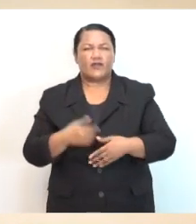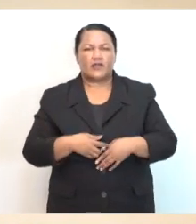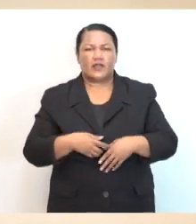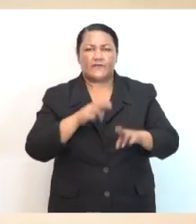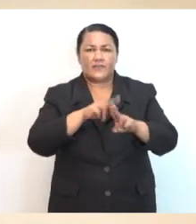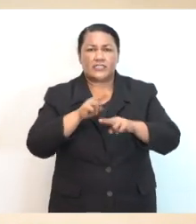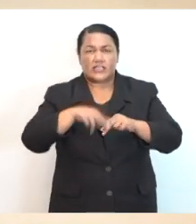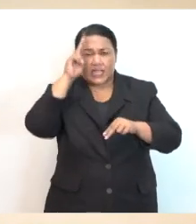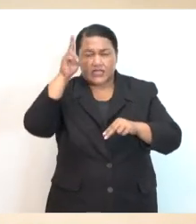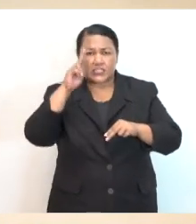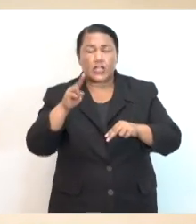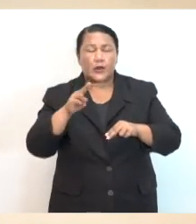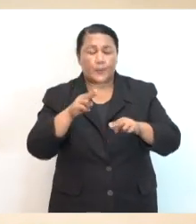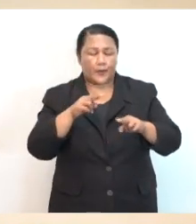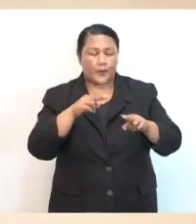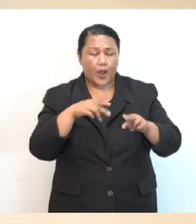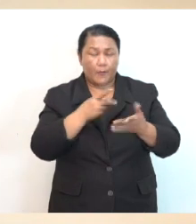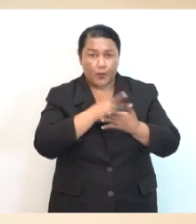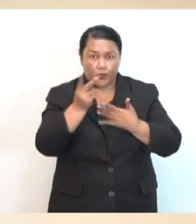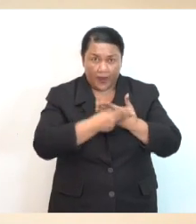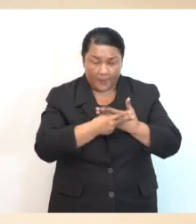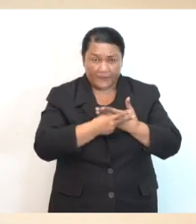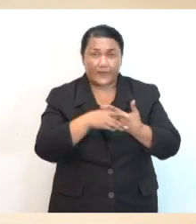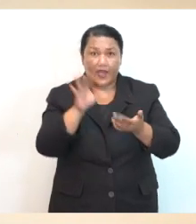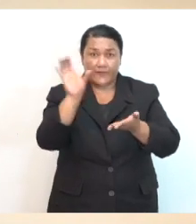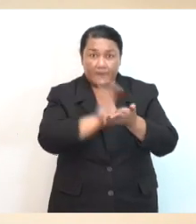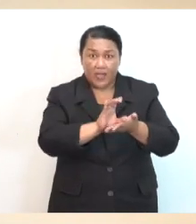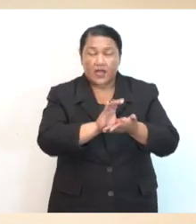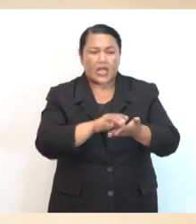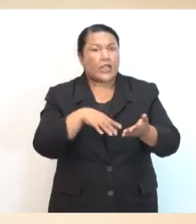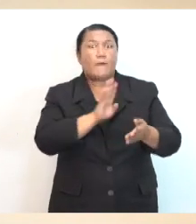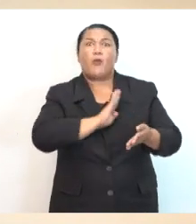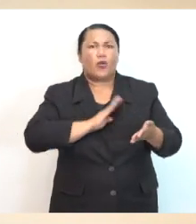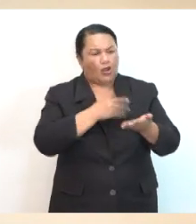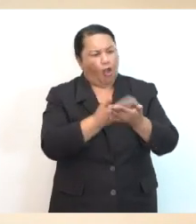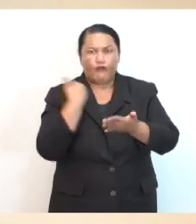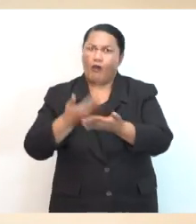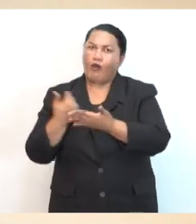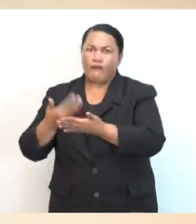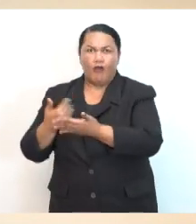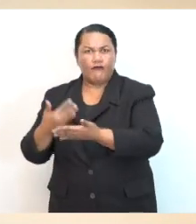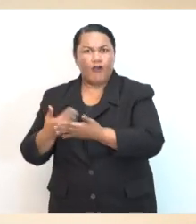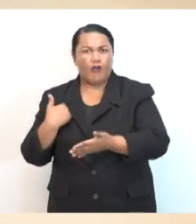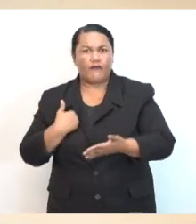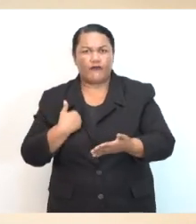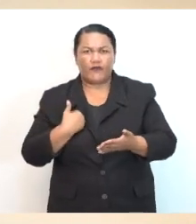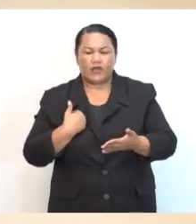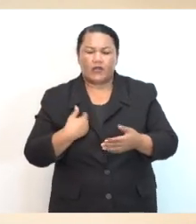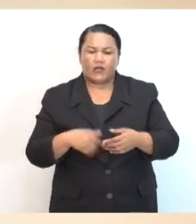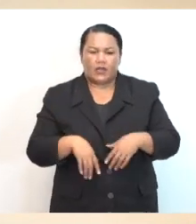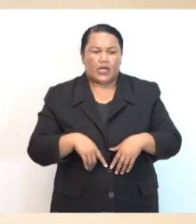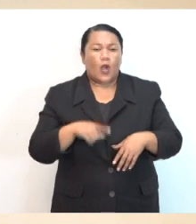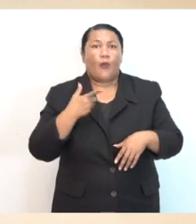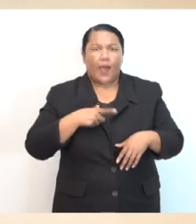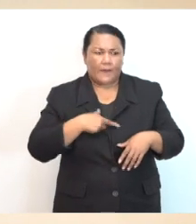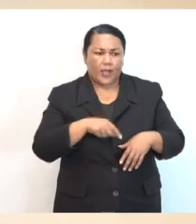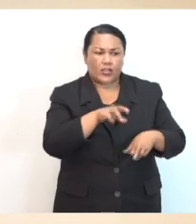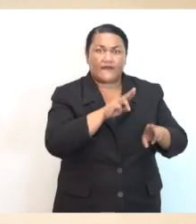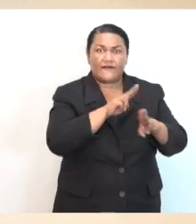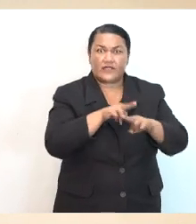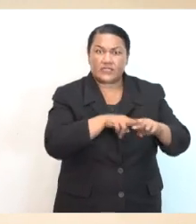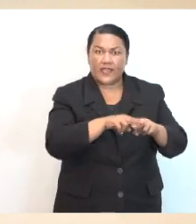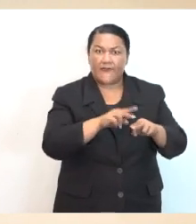National Provident Fund board, workers' representatives were removed, and the fund became a piggy bank for the FijiFirst. Yet the voice of